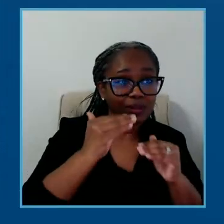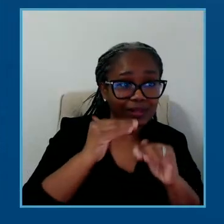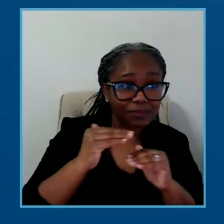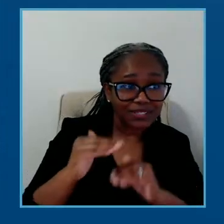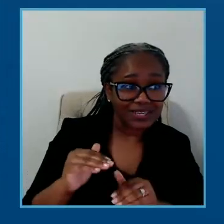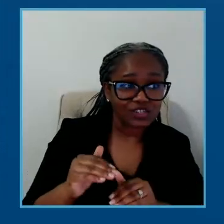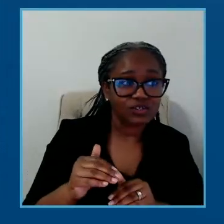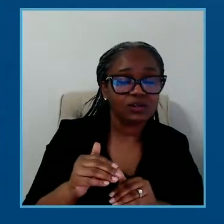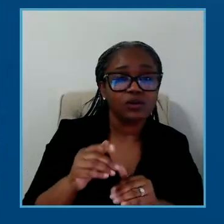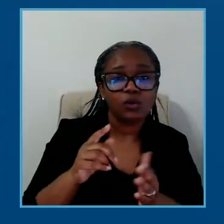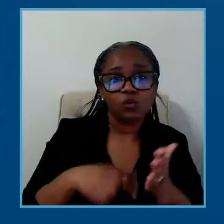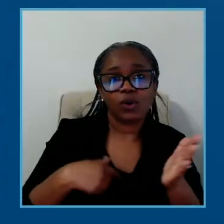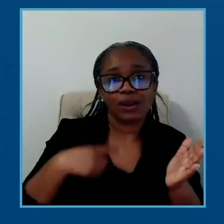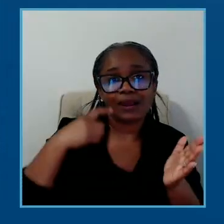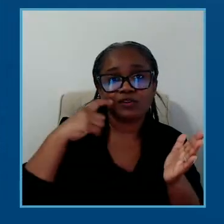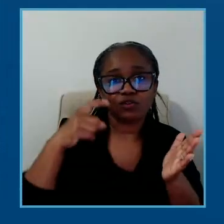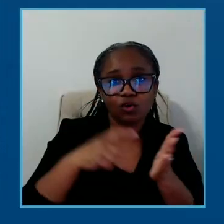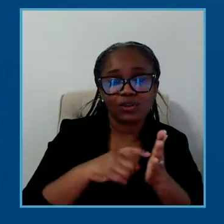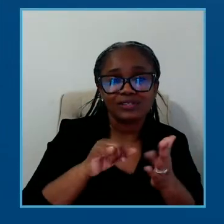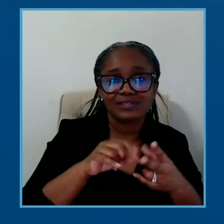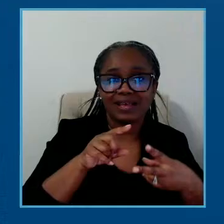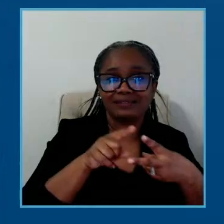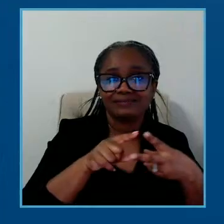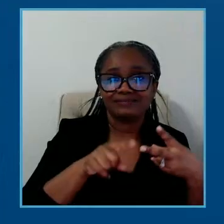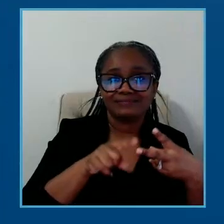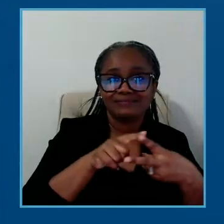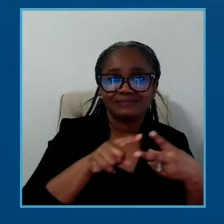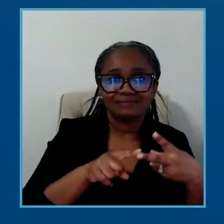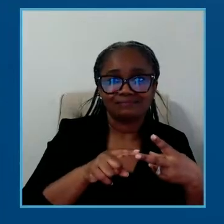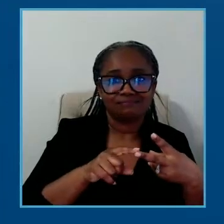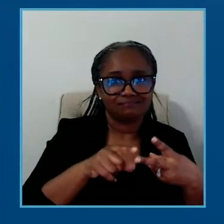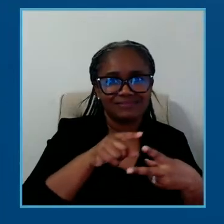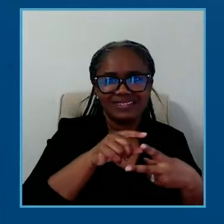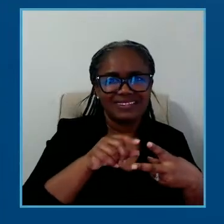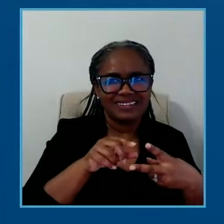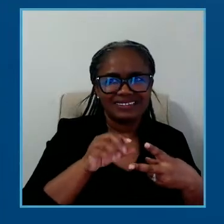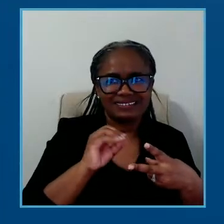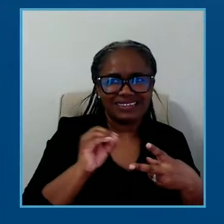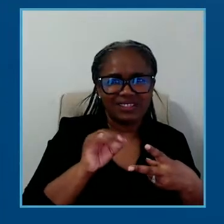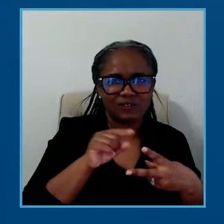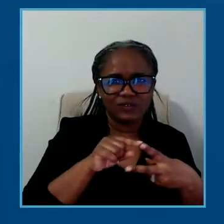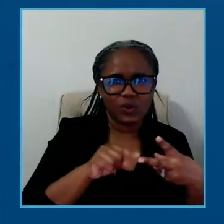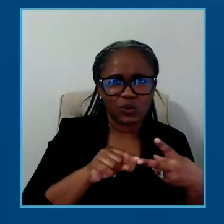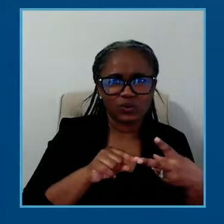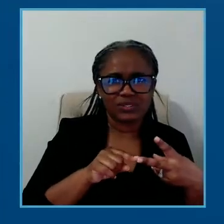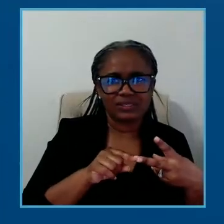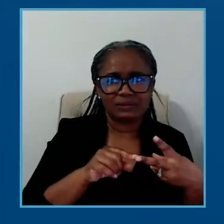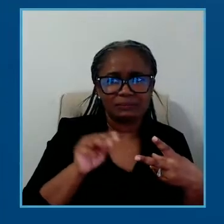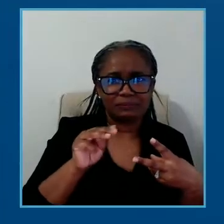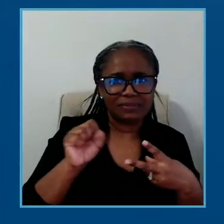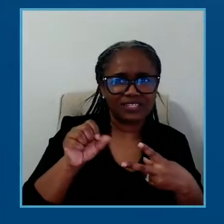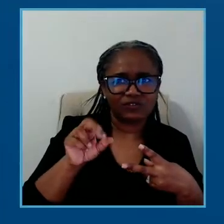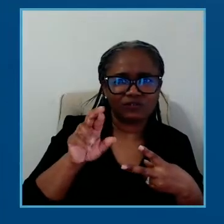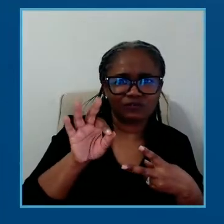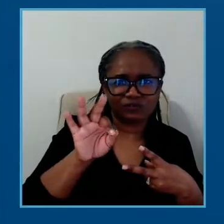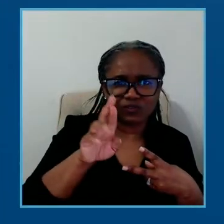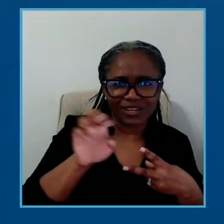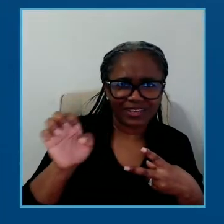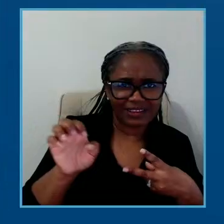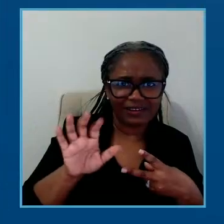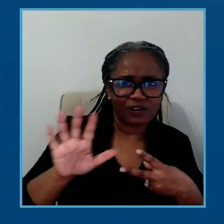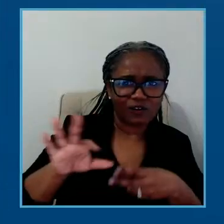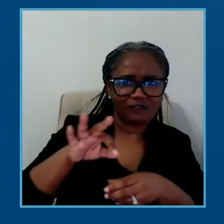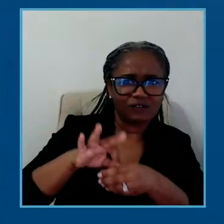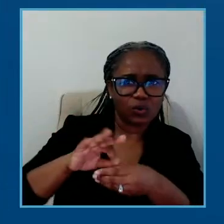for, in none of those rounds of voting did Ms. Free even get half as many votes as either Vice Chair Kenyatta or